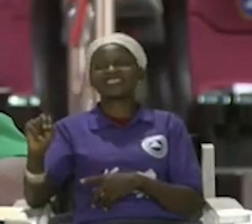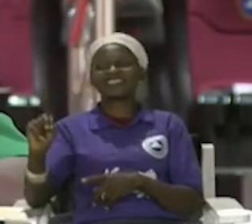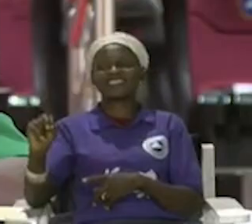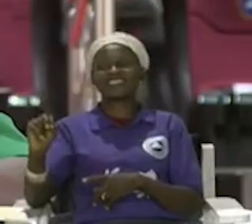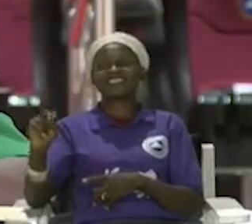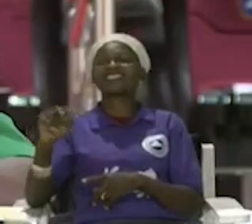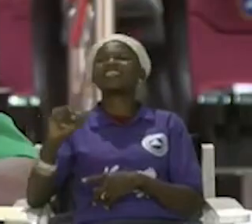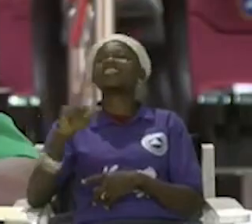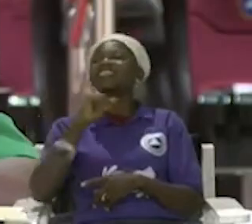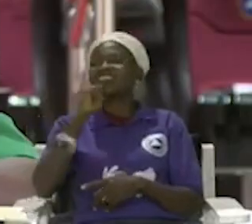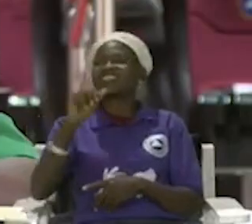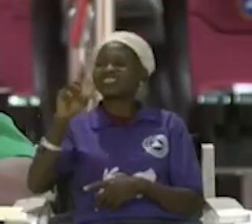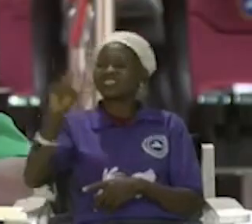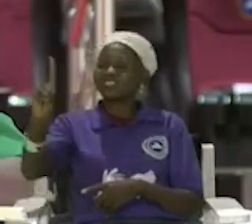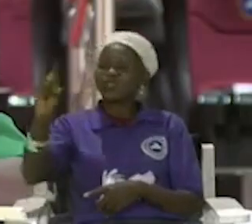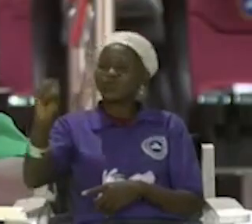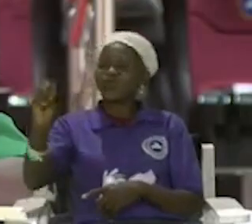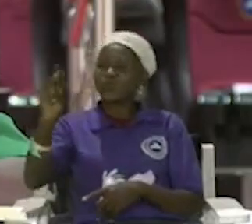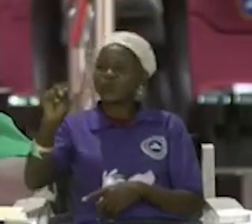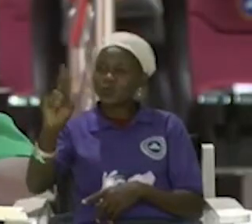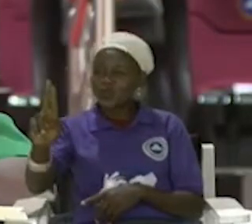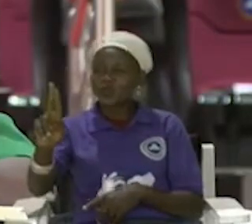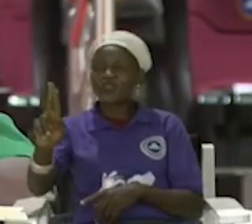not domu.